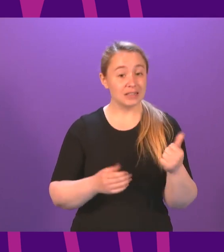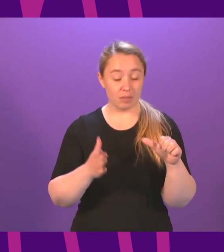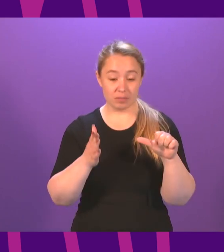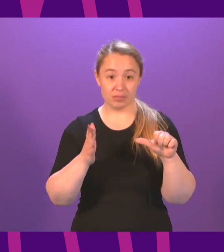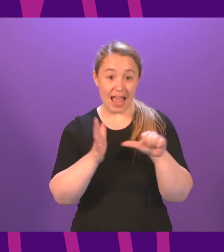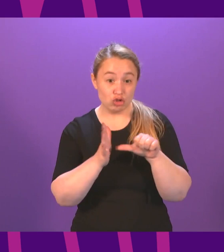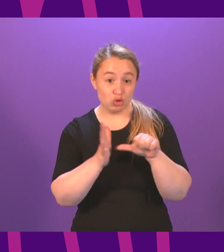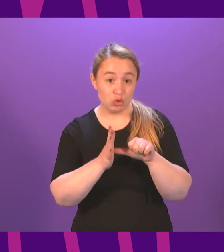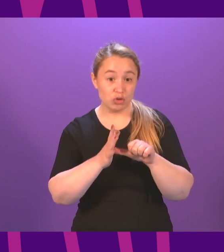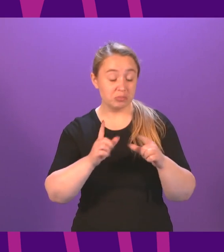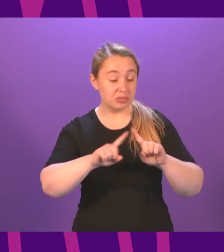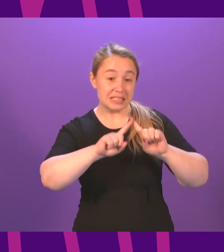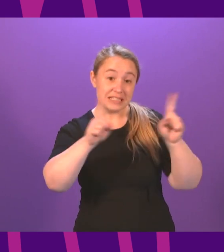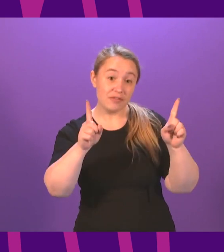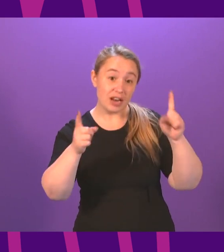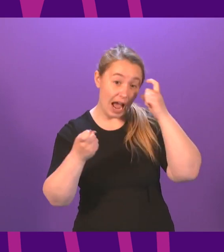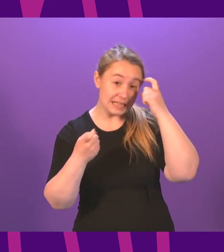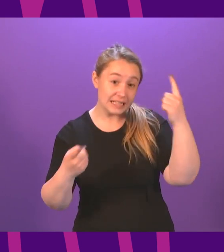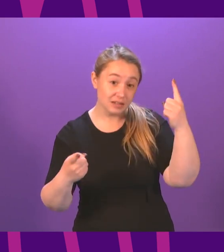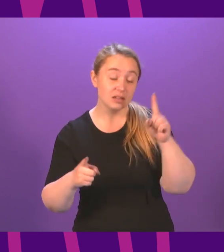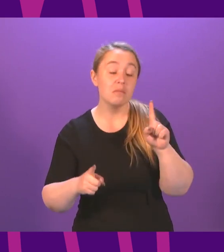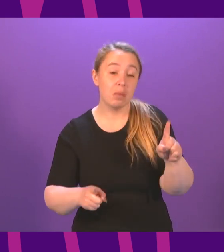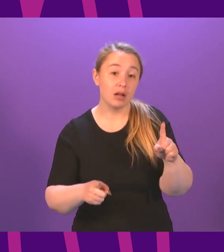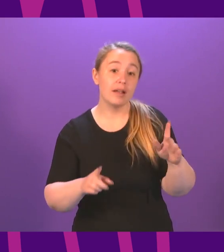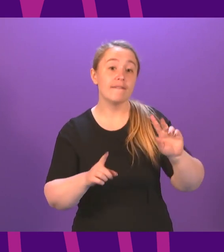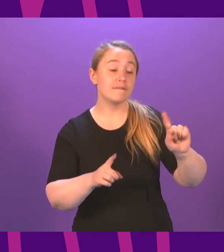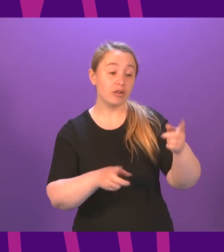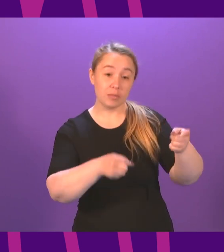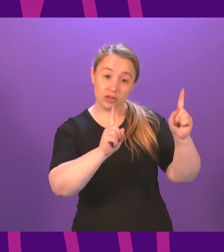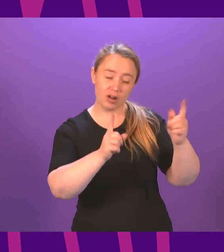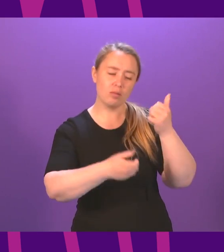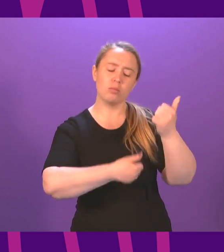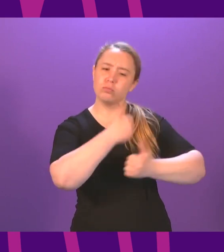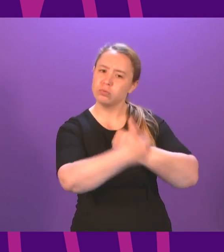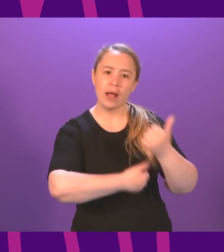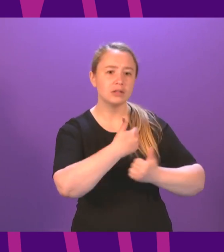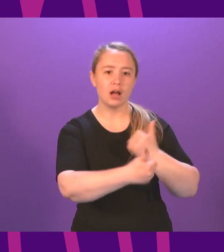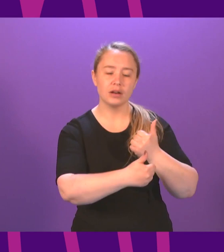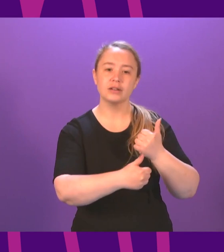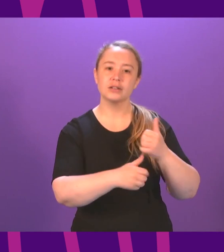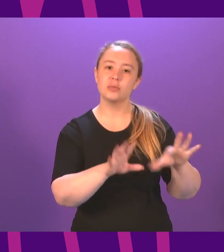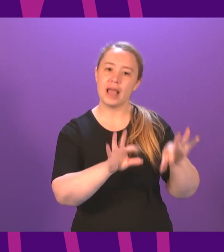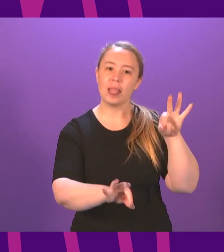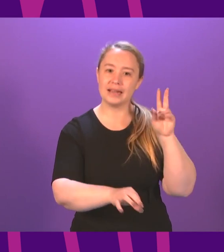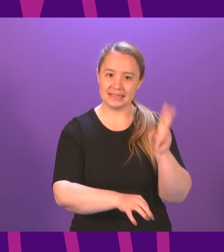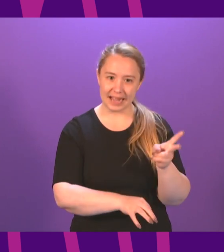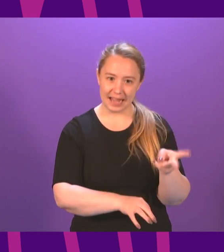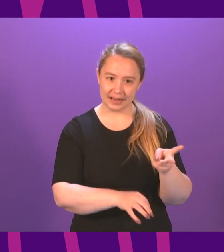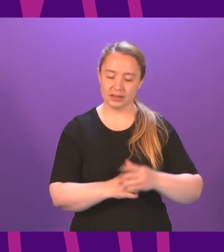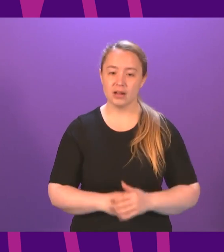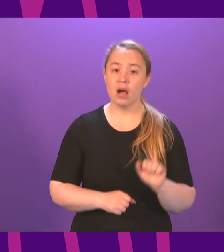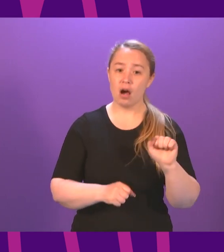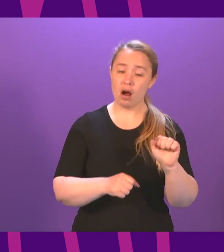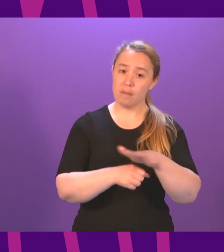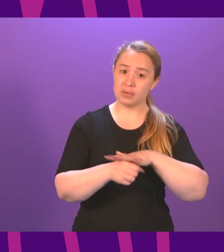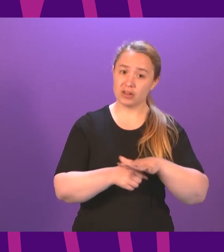I congratulate the First Minister on her re-election. There are fewer greater honours than serving the public in her position,